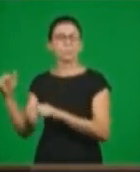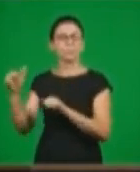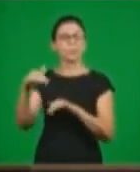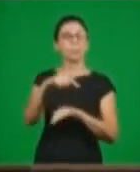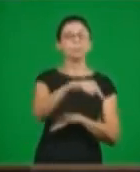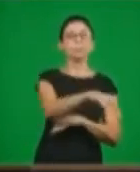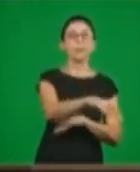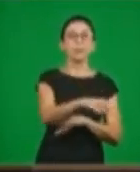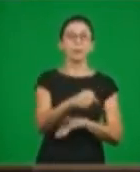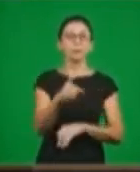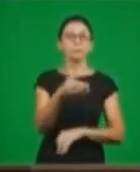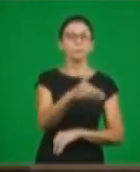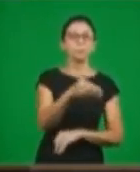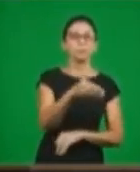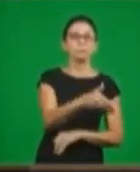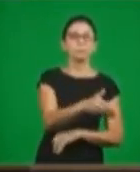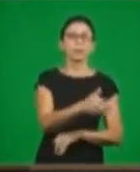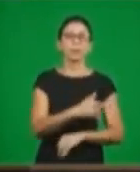work.